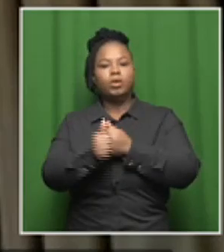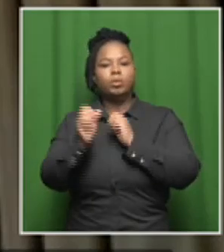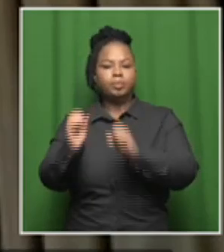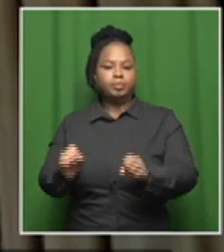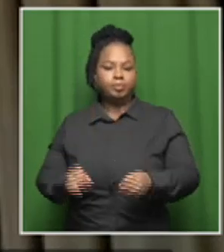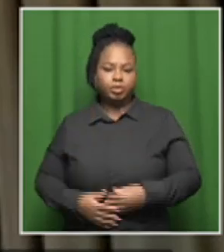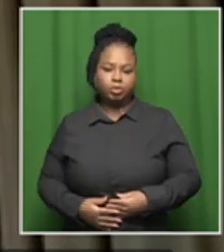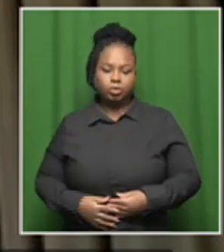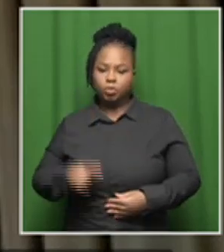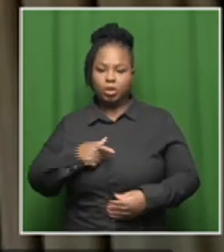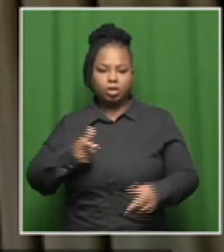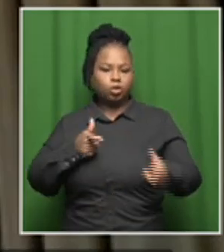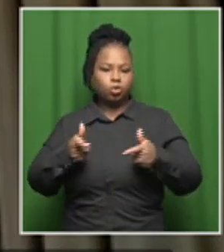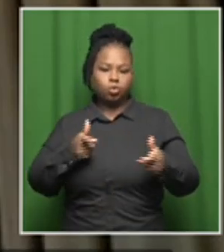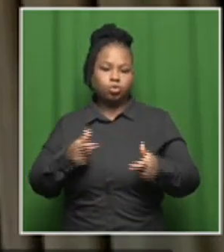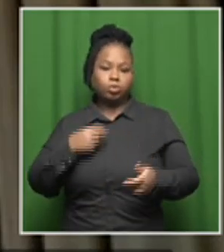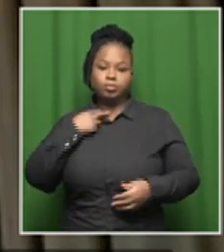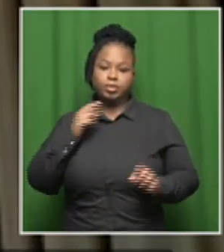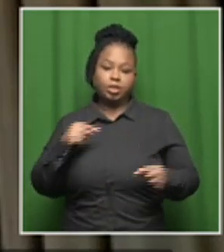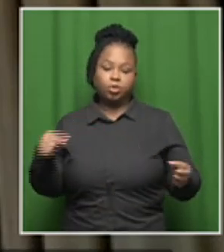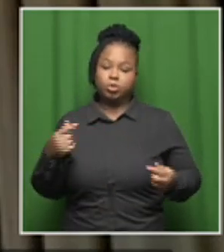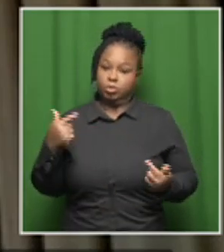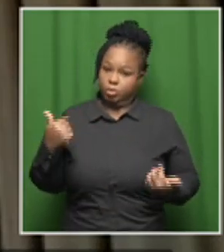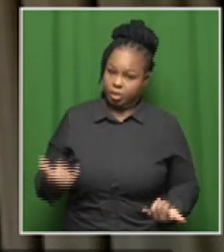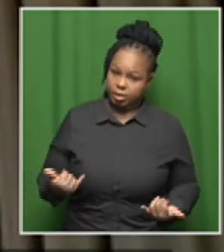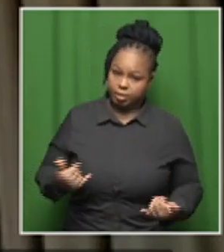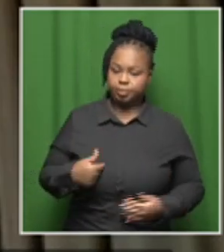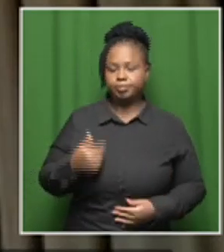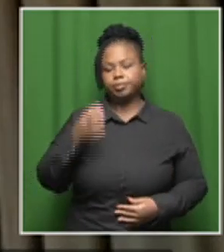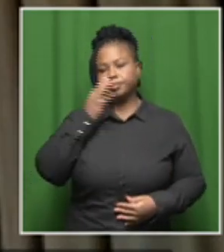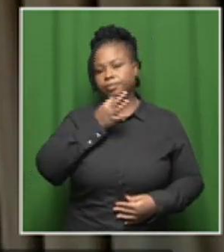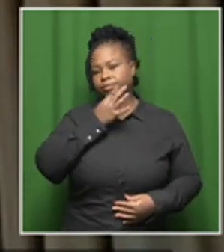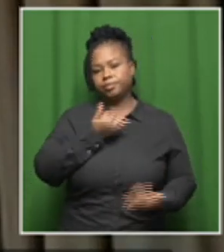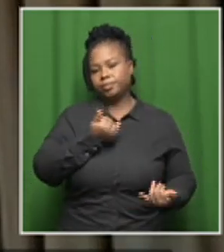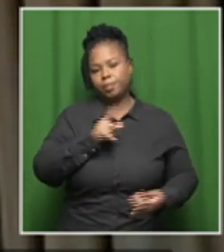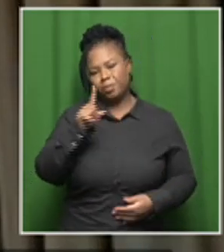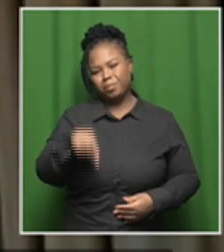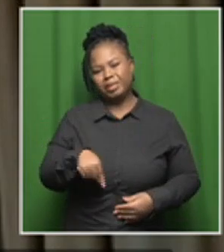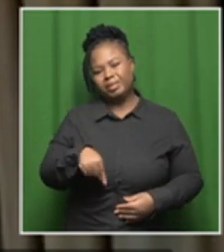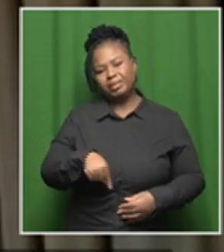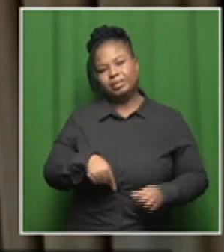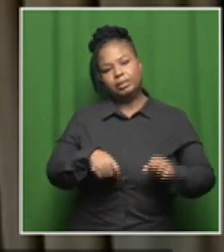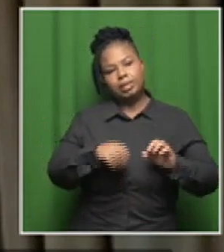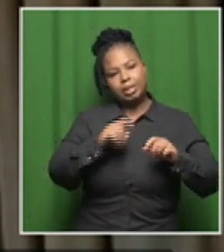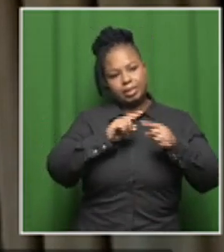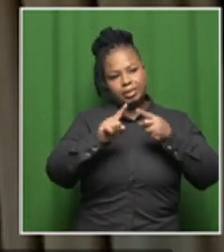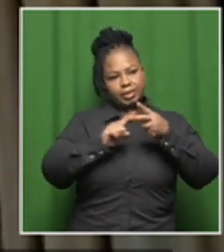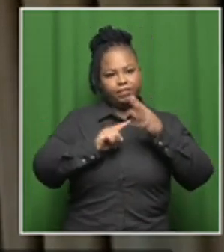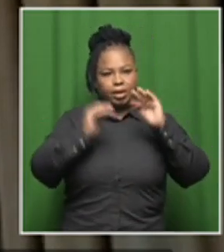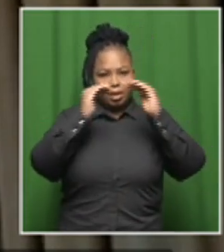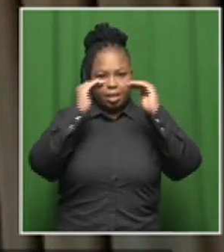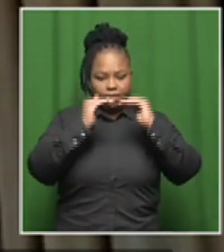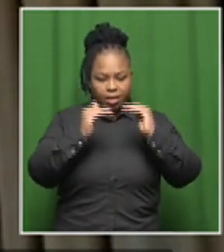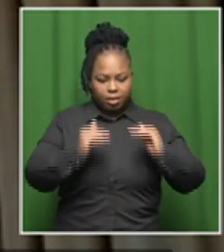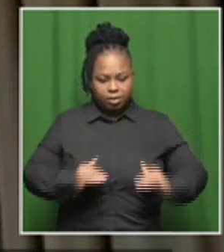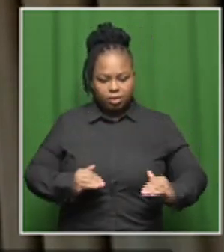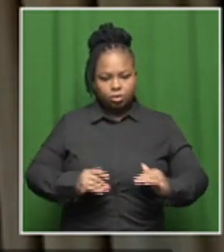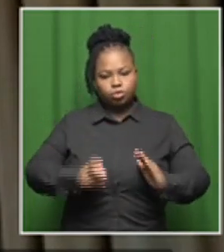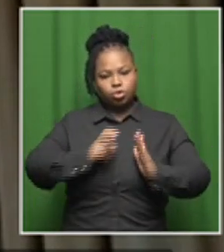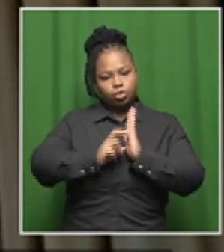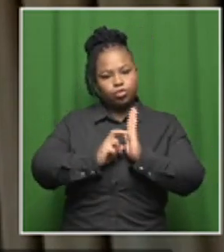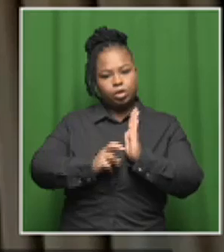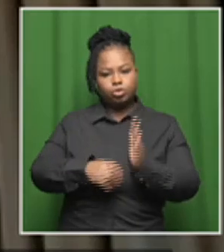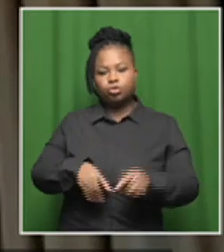absolutely no control over them. My argument right now is that there should be different tiers of drone regulation, so you can control the